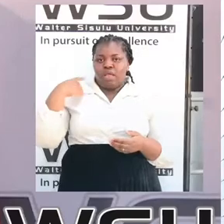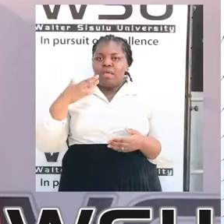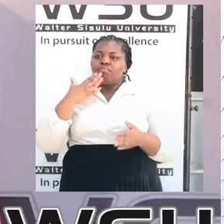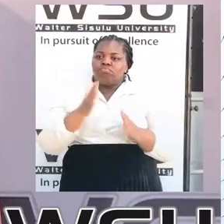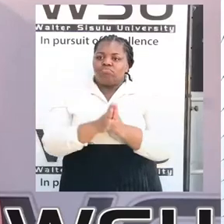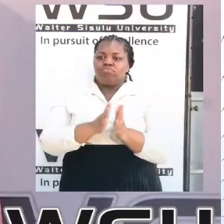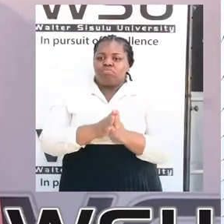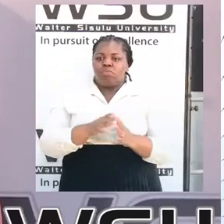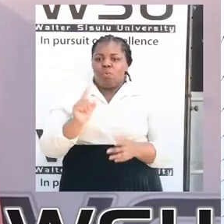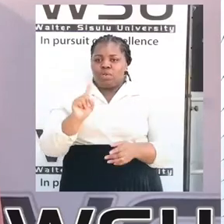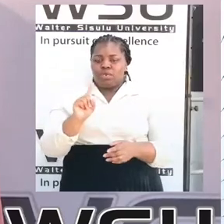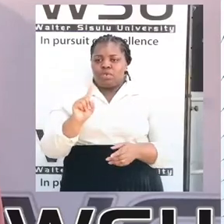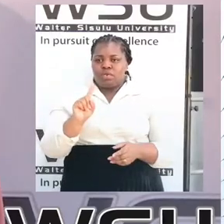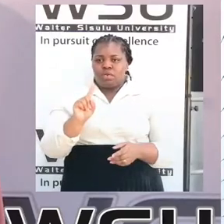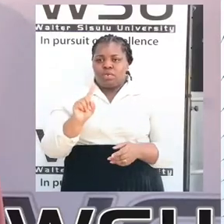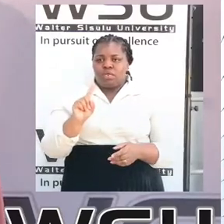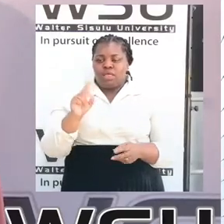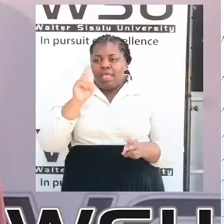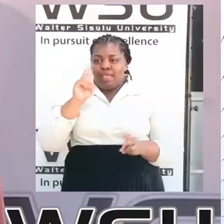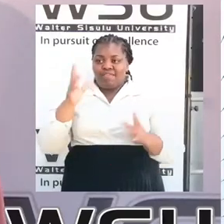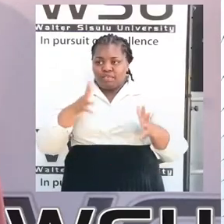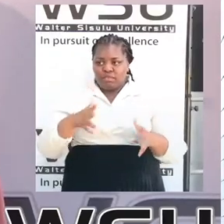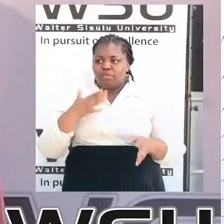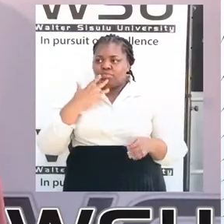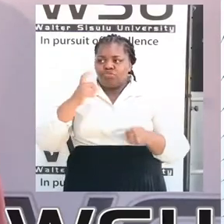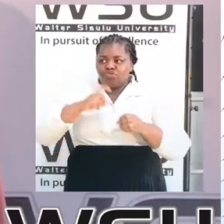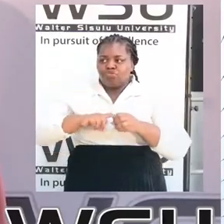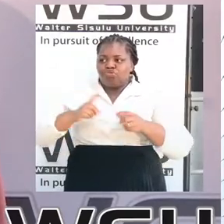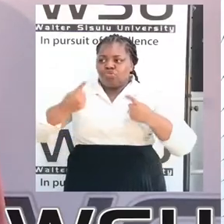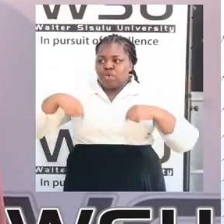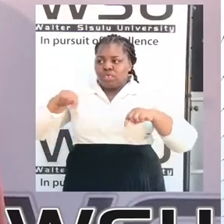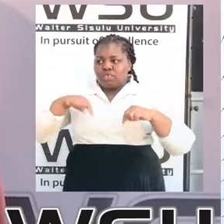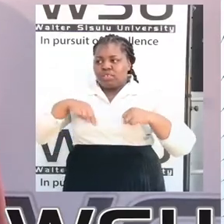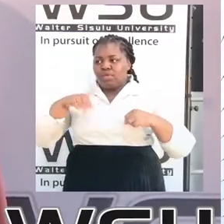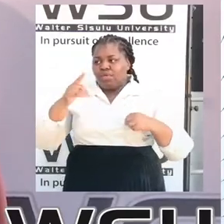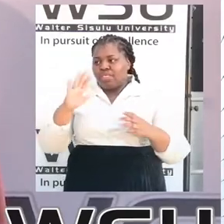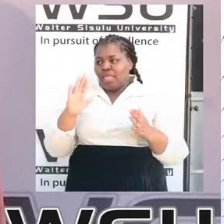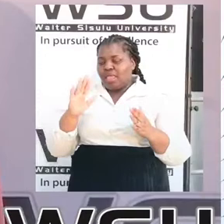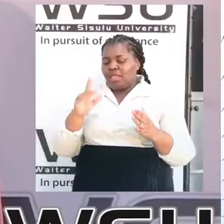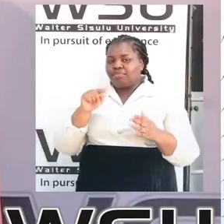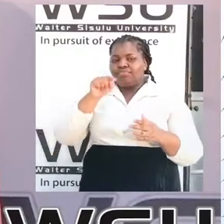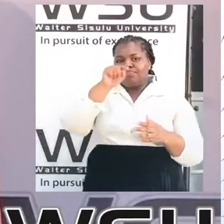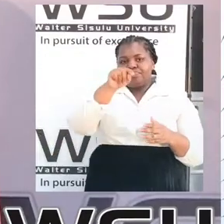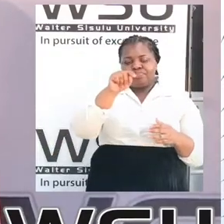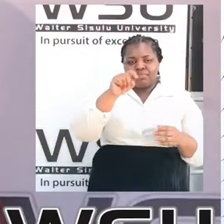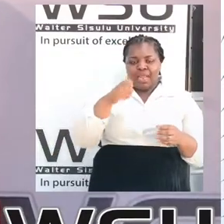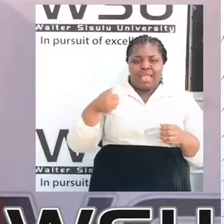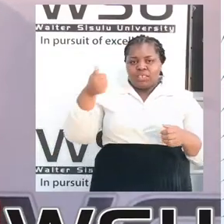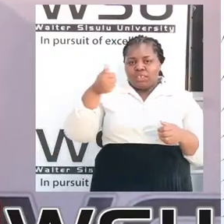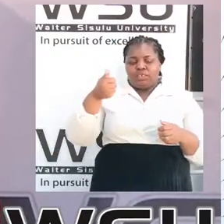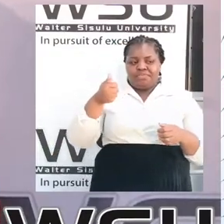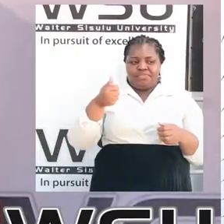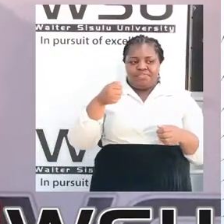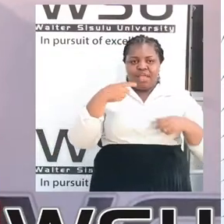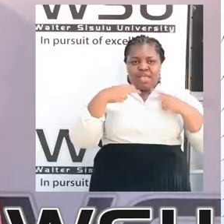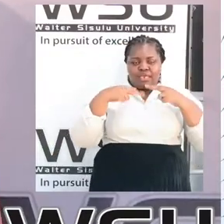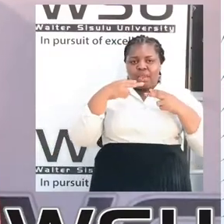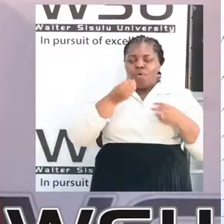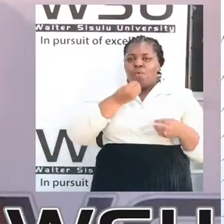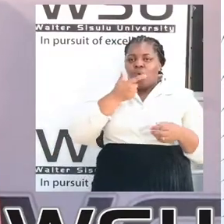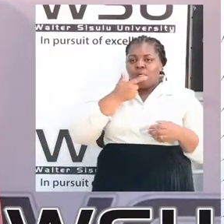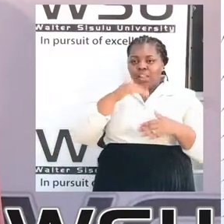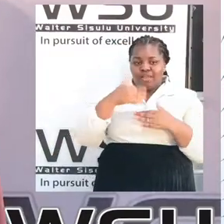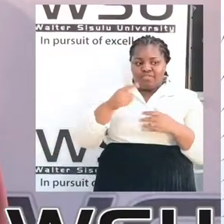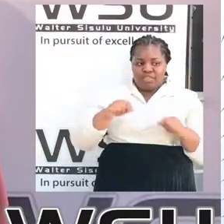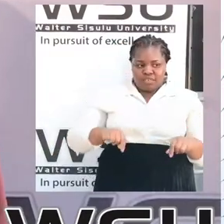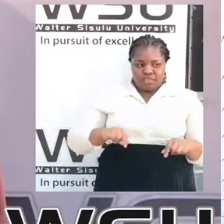that our guests should join us at the Executive Dining Hall after this